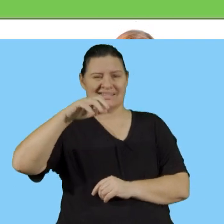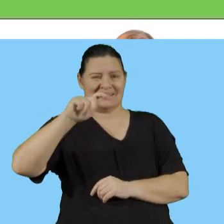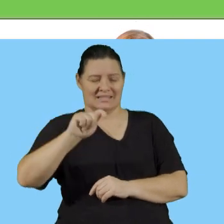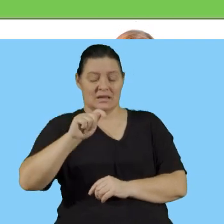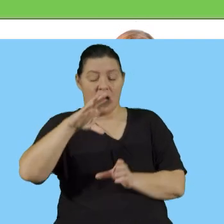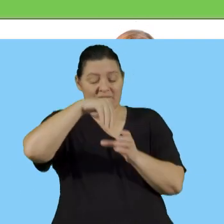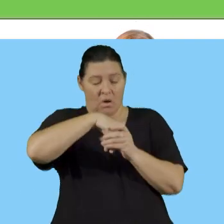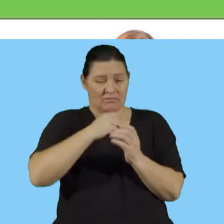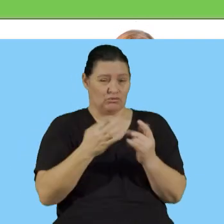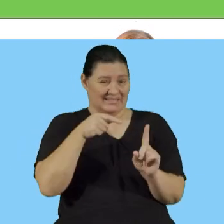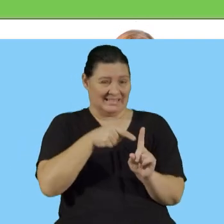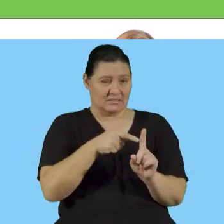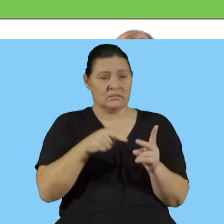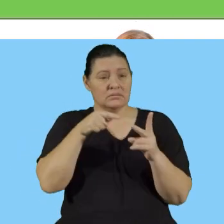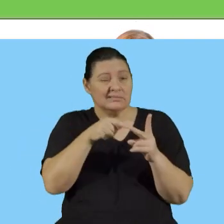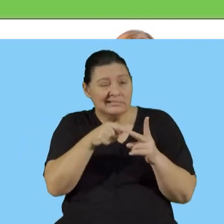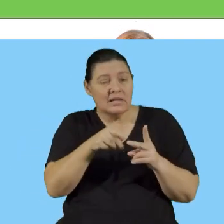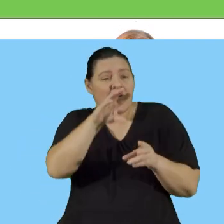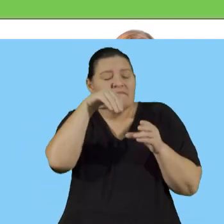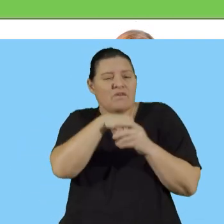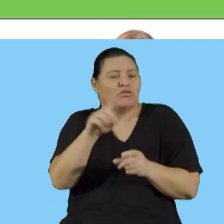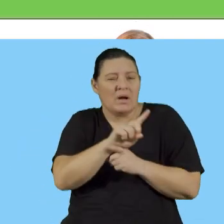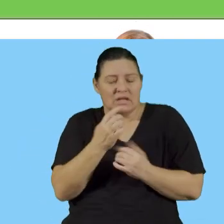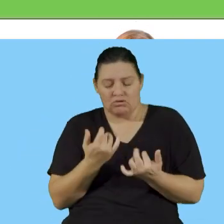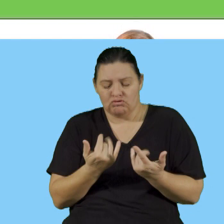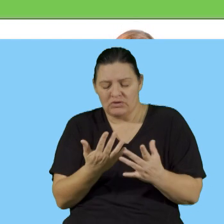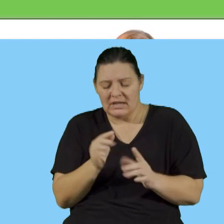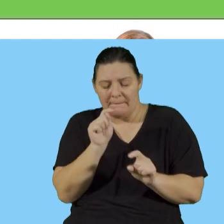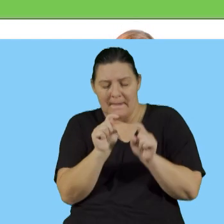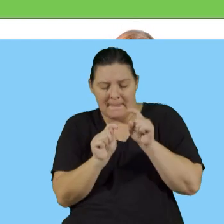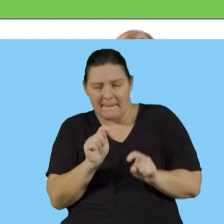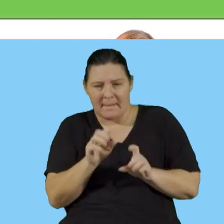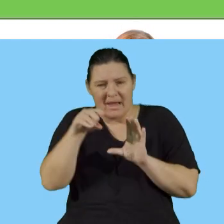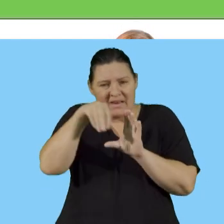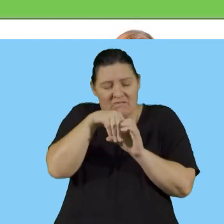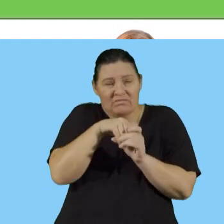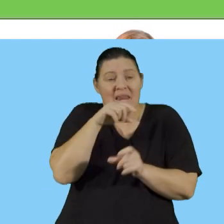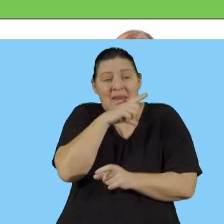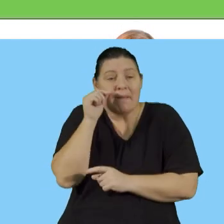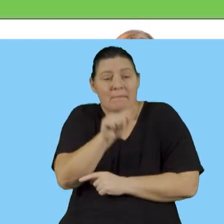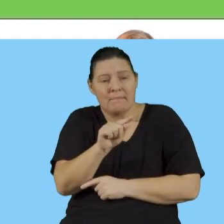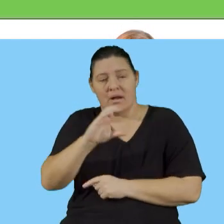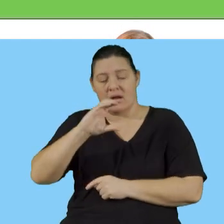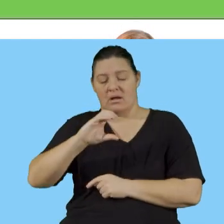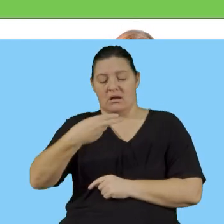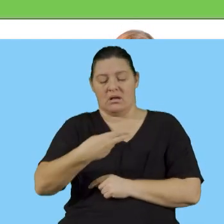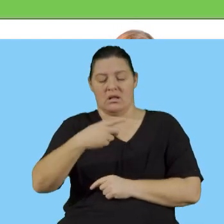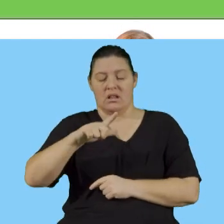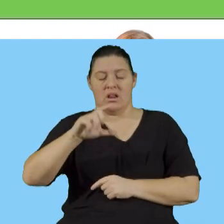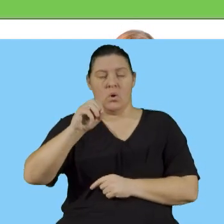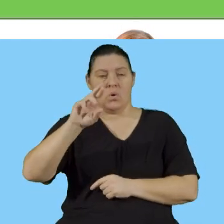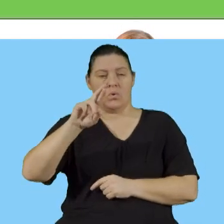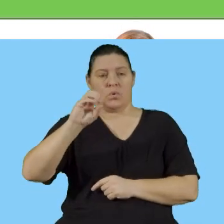the plant. The chloroplast contains a green pigment, which is called the chlorophyll.